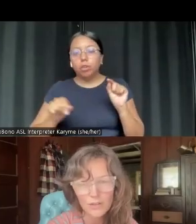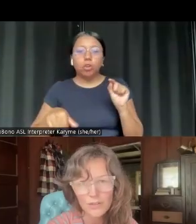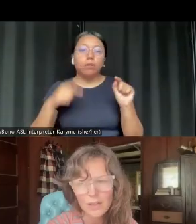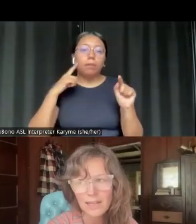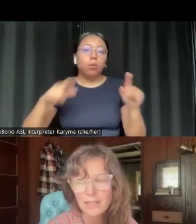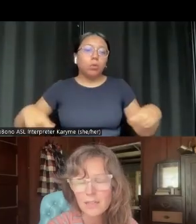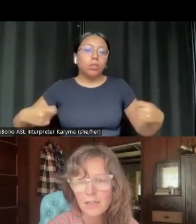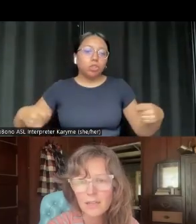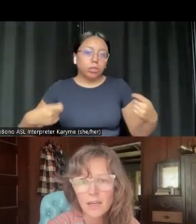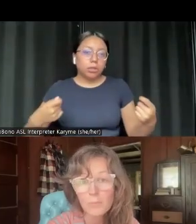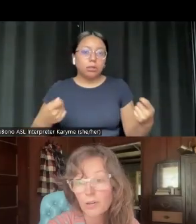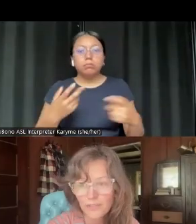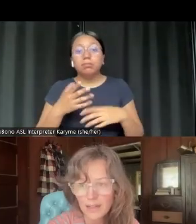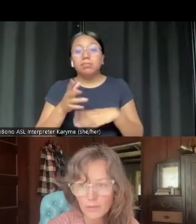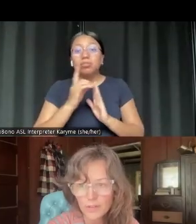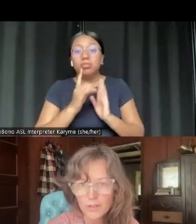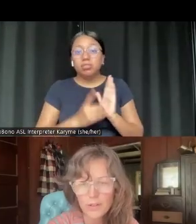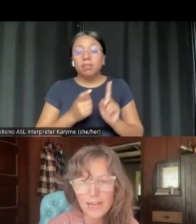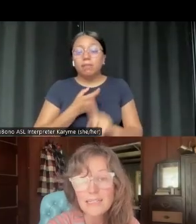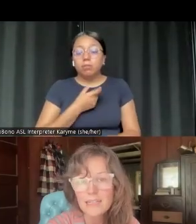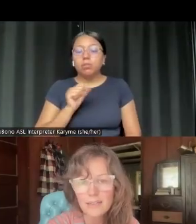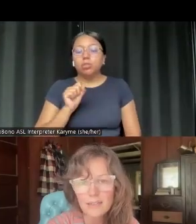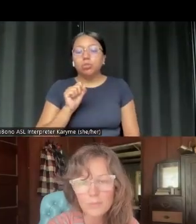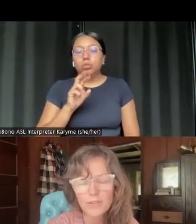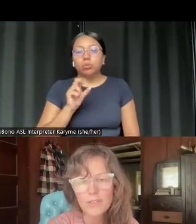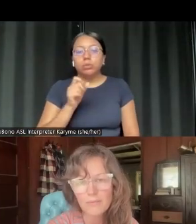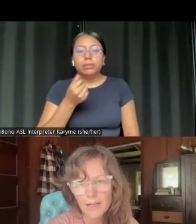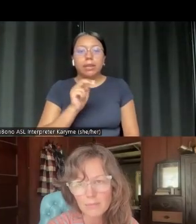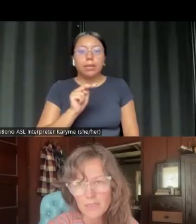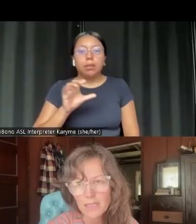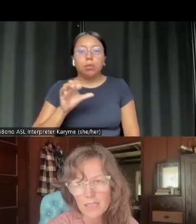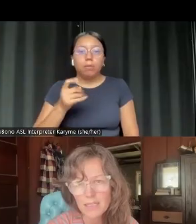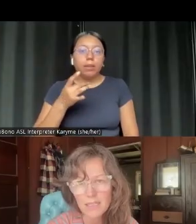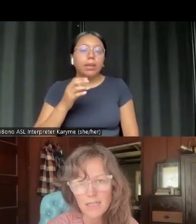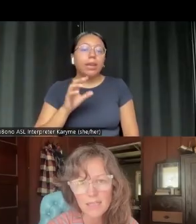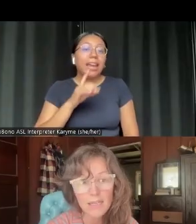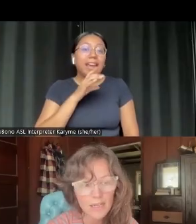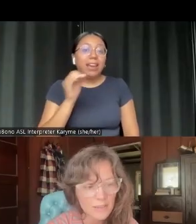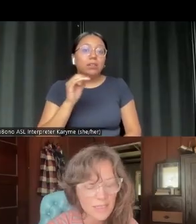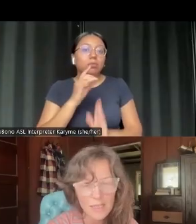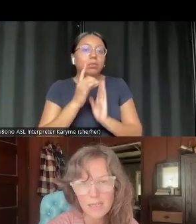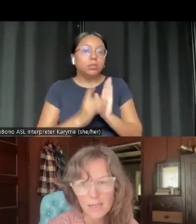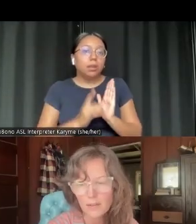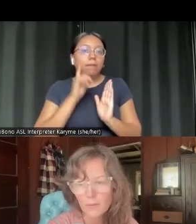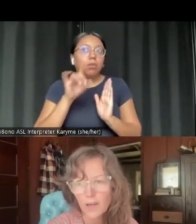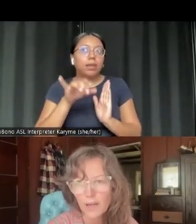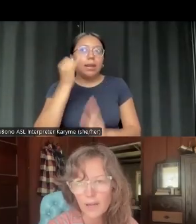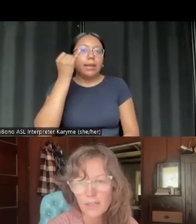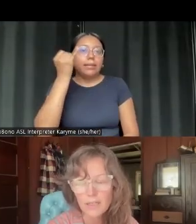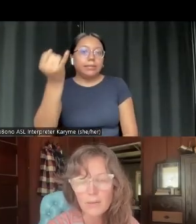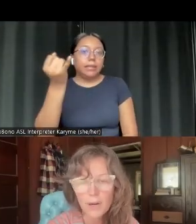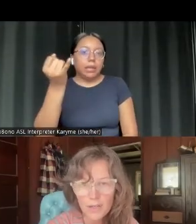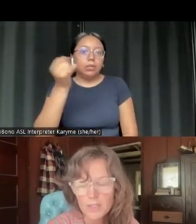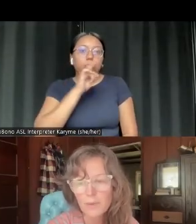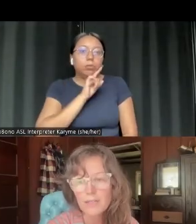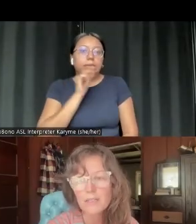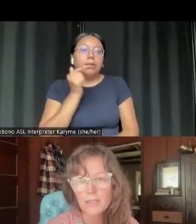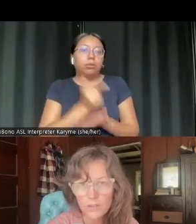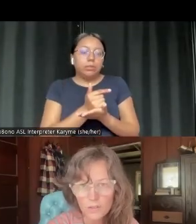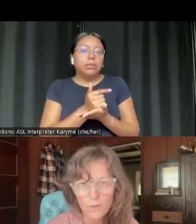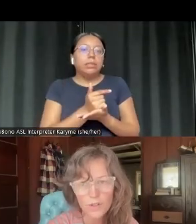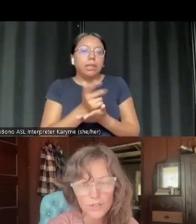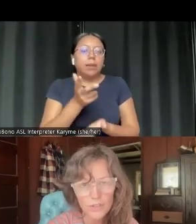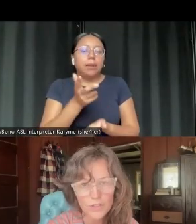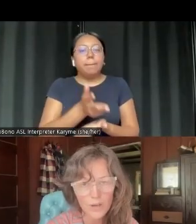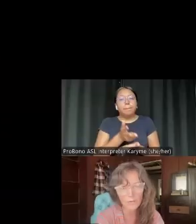Suzanne Kofod, and a profound idea in the built environment. That is to say, the guarantee that parking